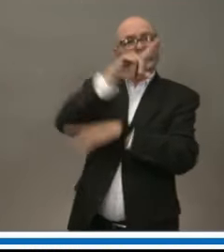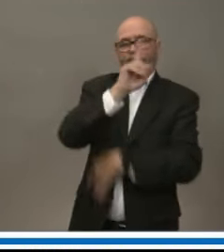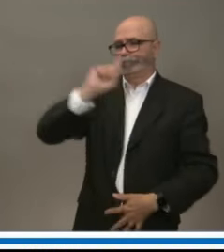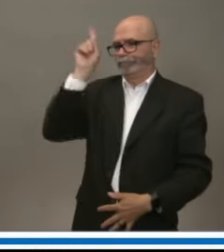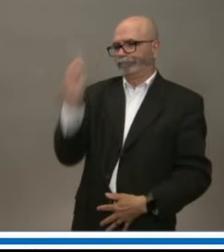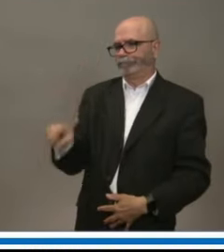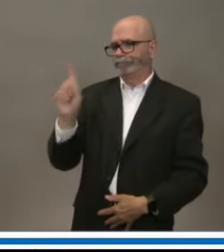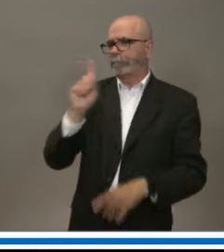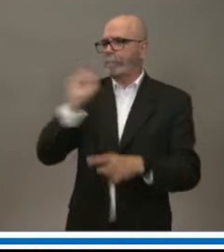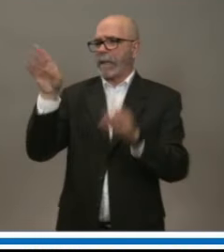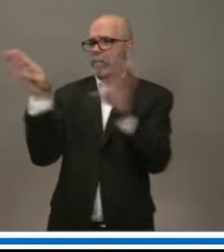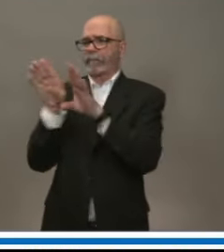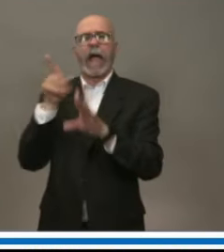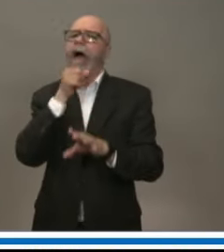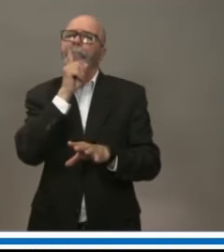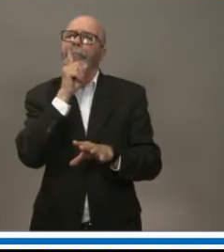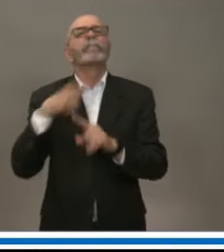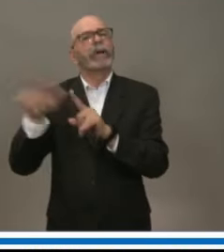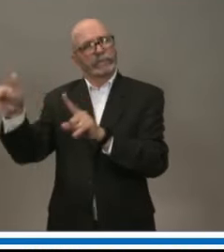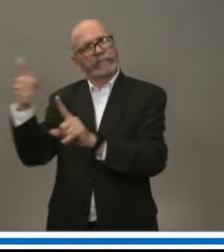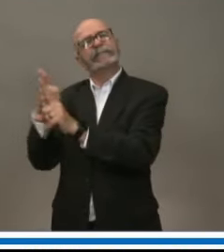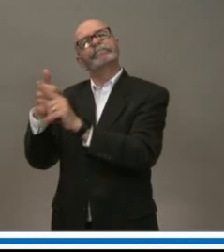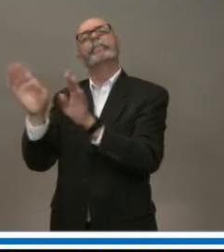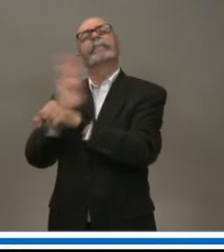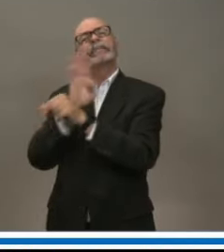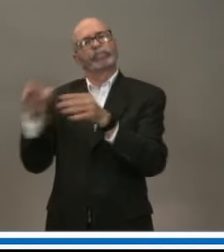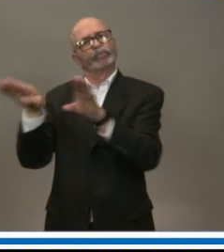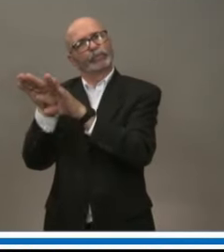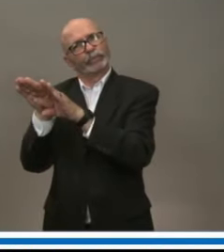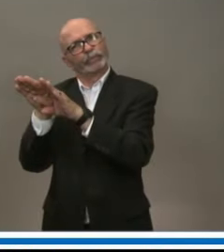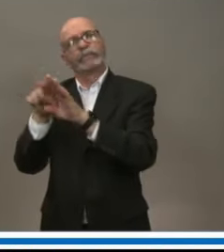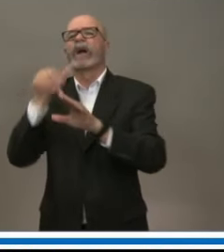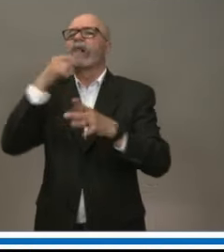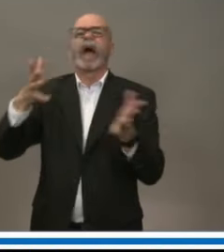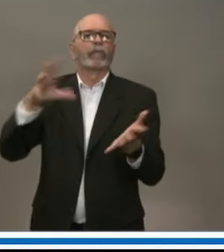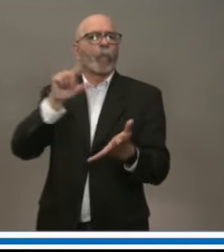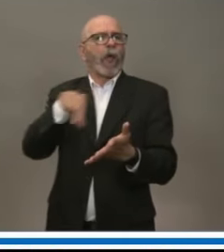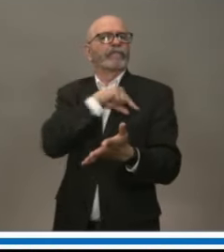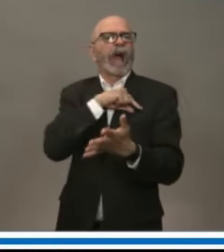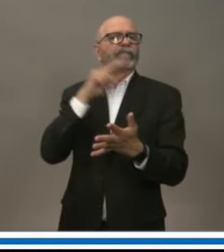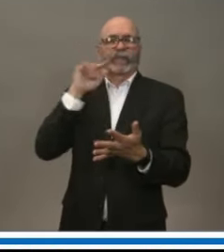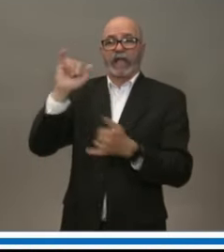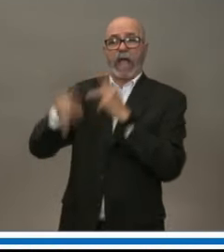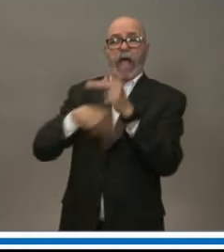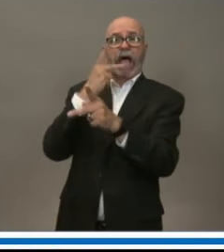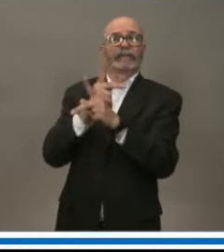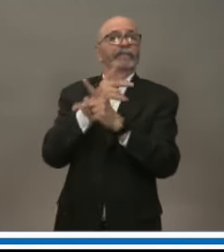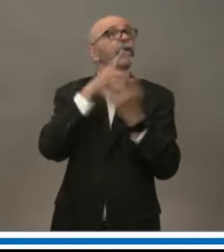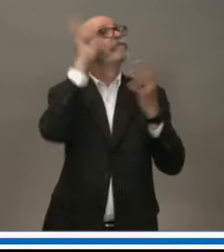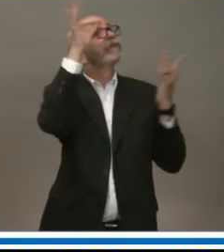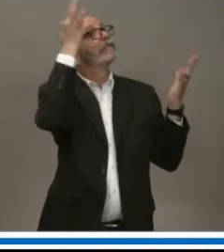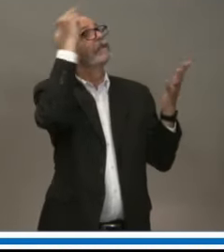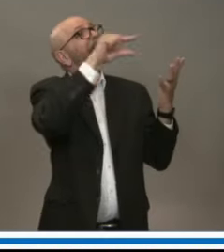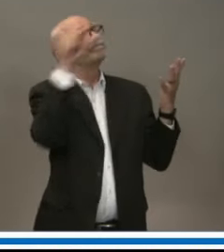as we looked at people who didn't qualify for some of the other federal programs. I was pleased to see that the federal